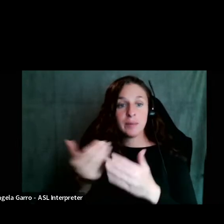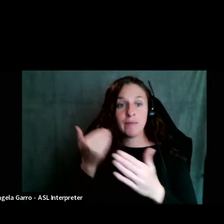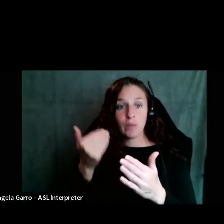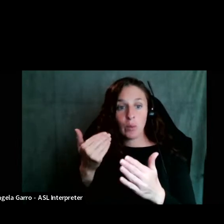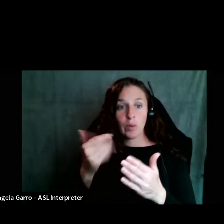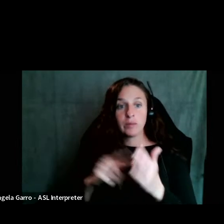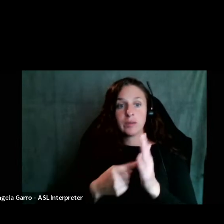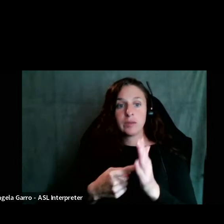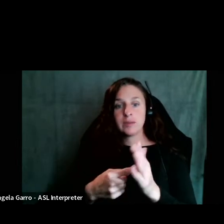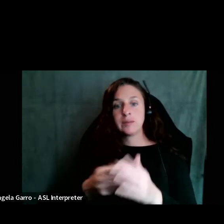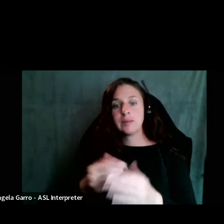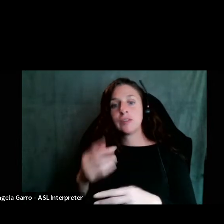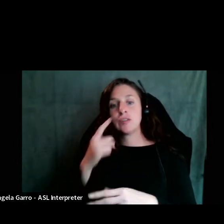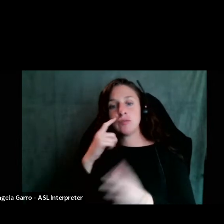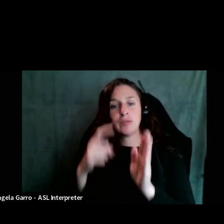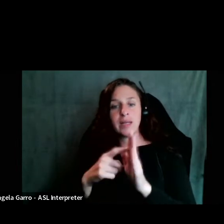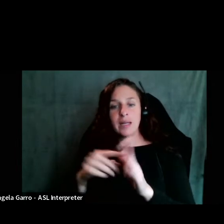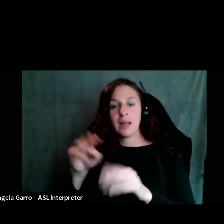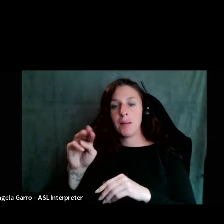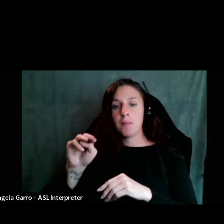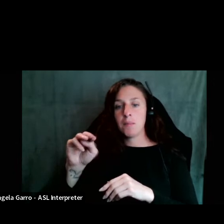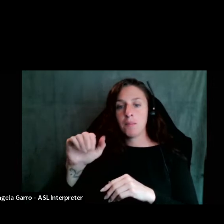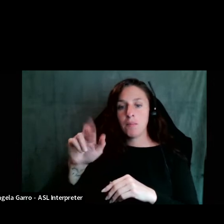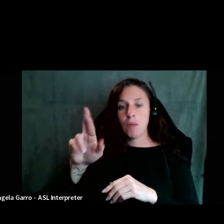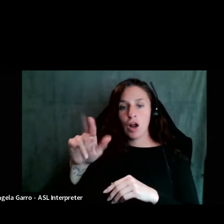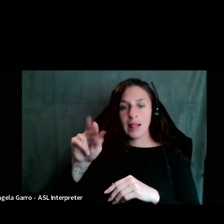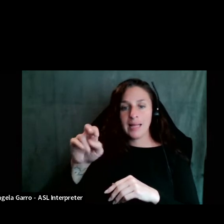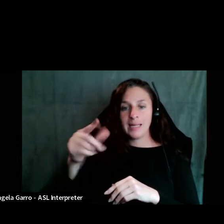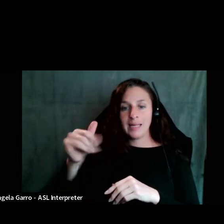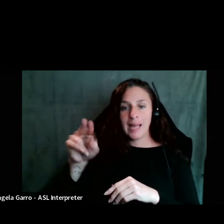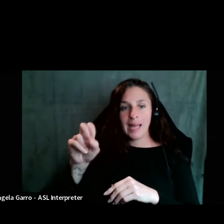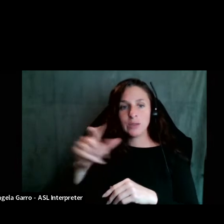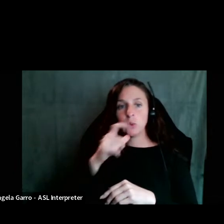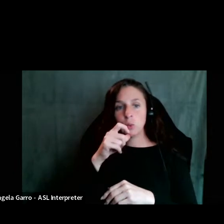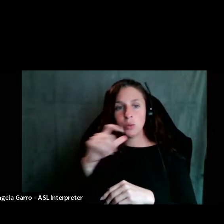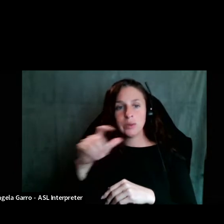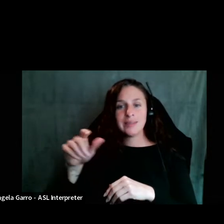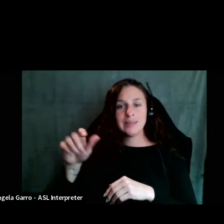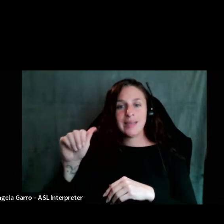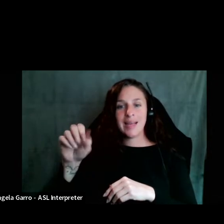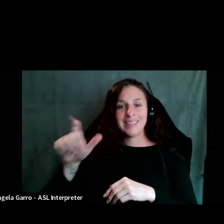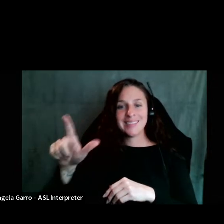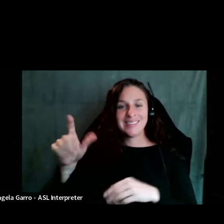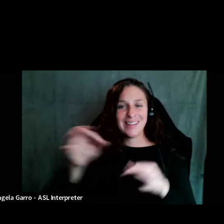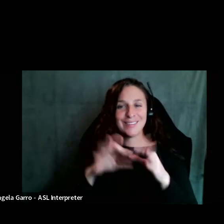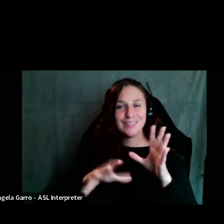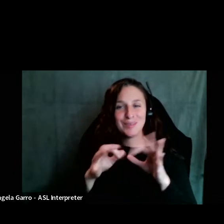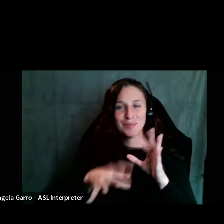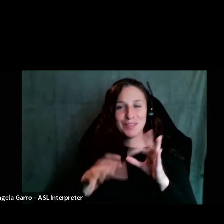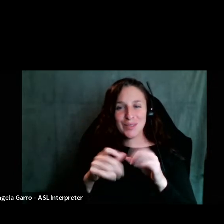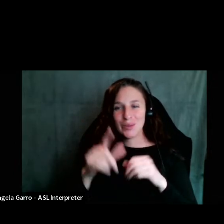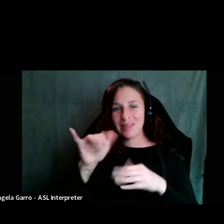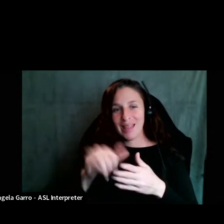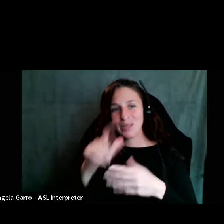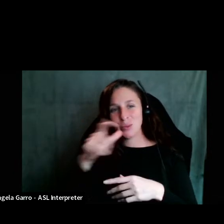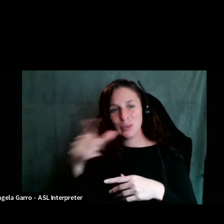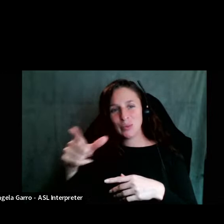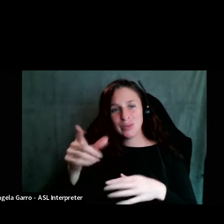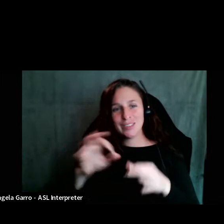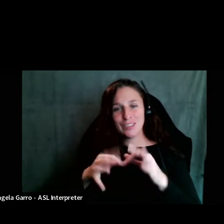Miss Marlene Gaines, who is the ASL interpreter. Please, everybody clap for her. She's the one who's translating.